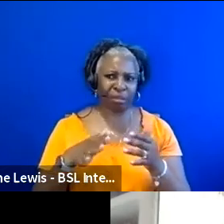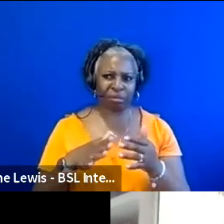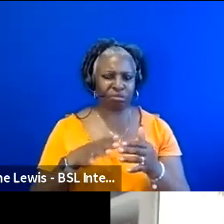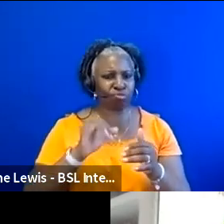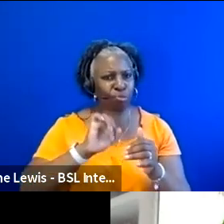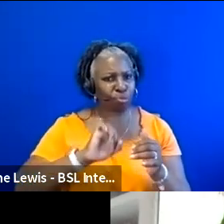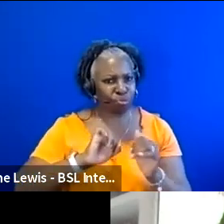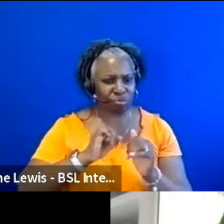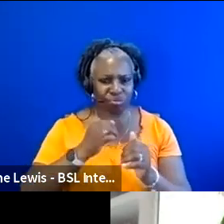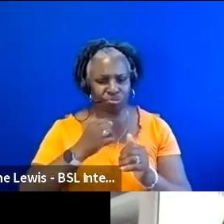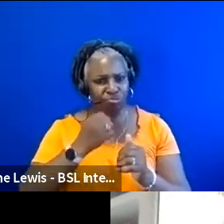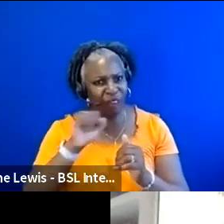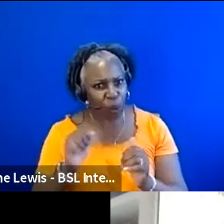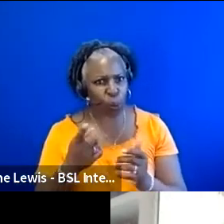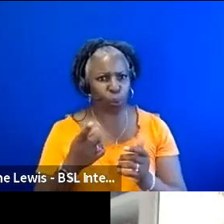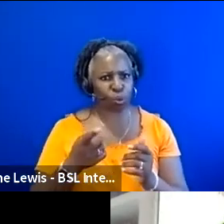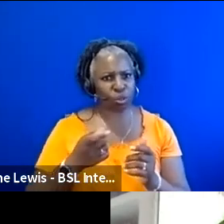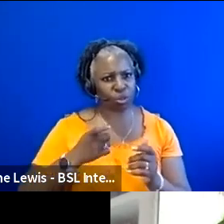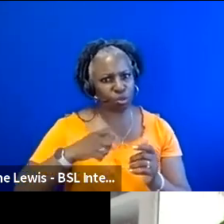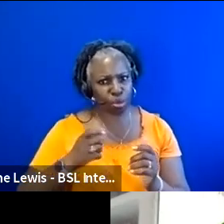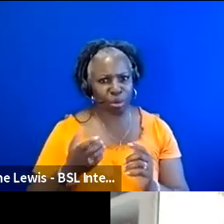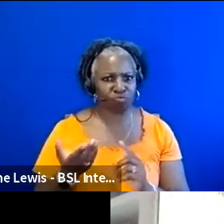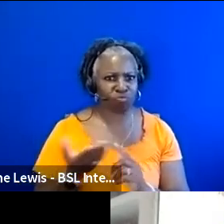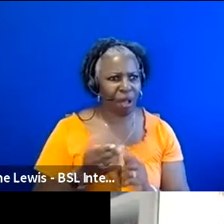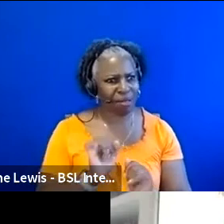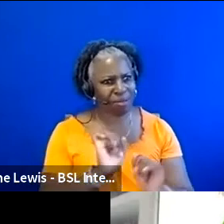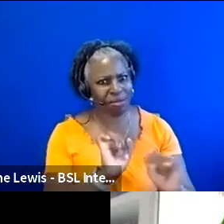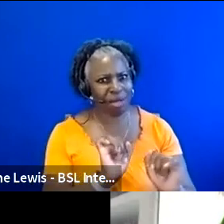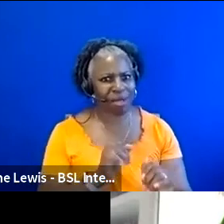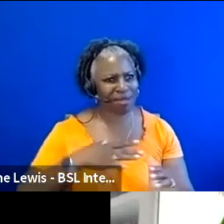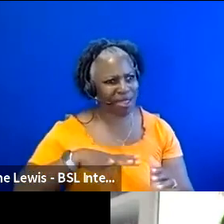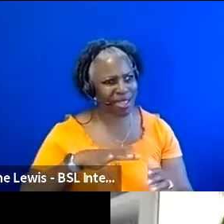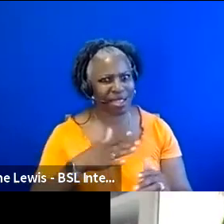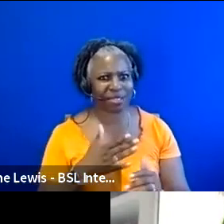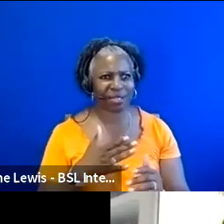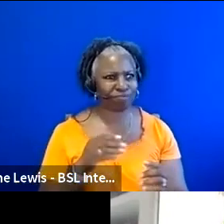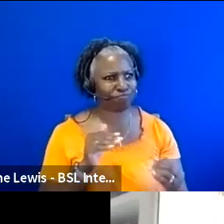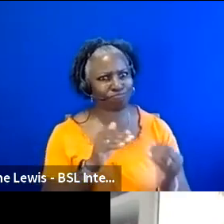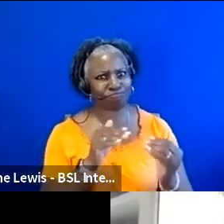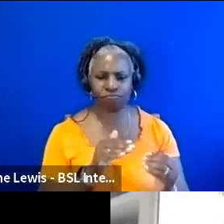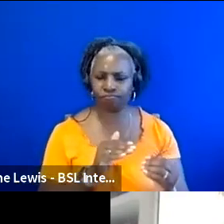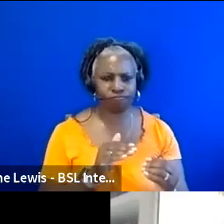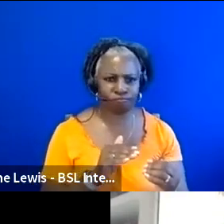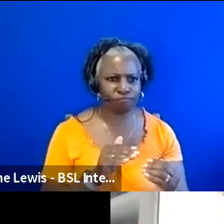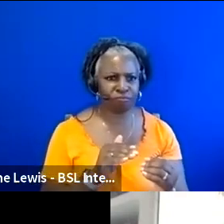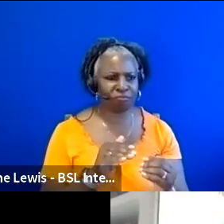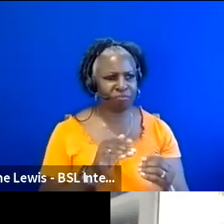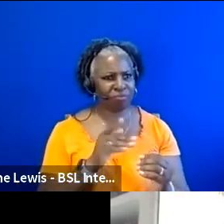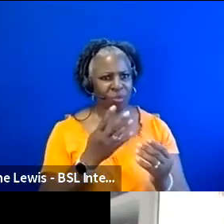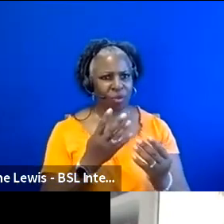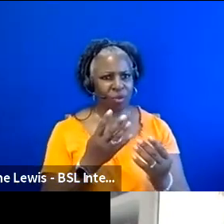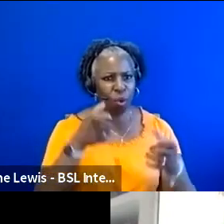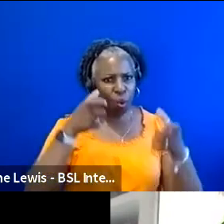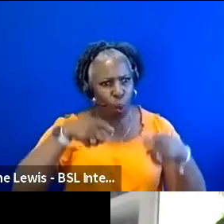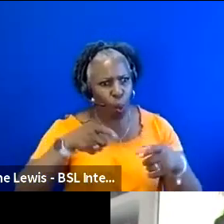these trials. By international standards, their trials were not fair. They didn't get